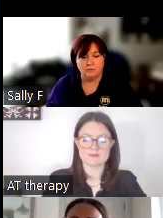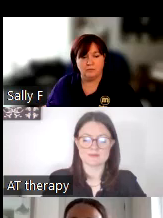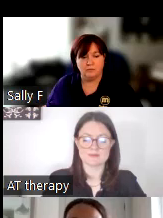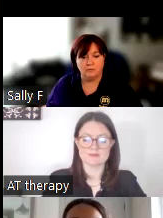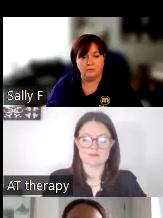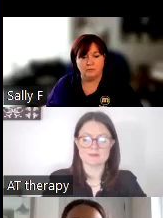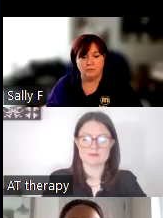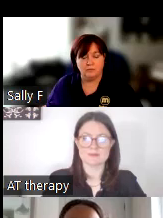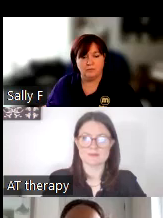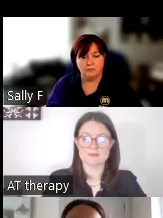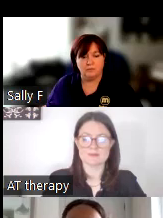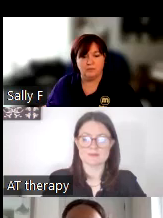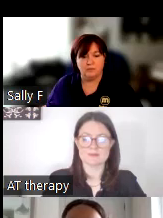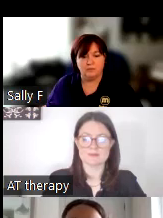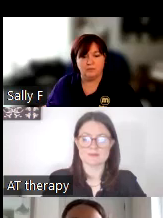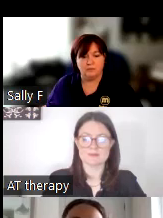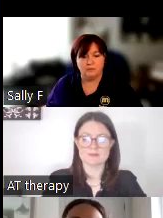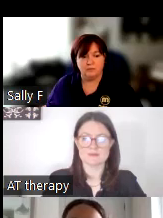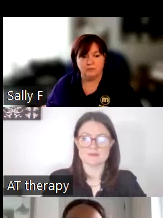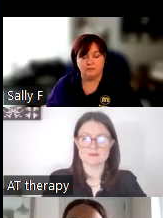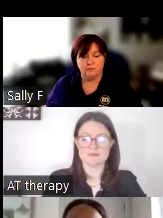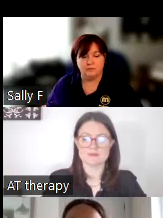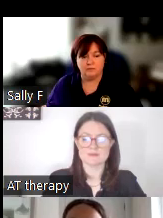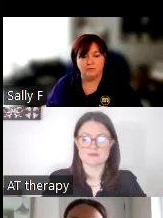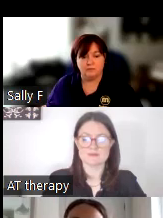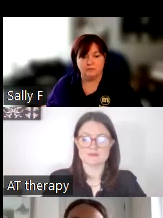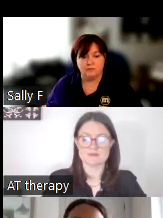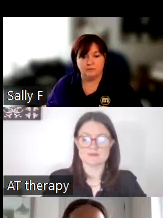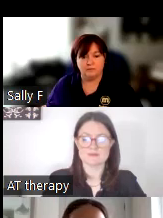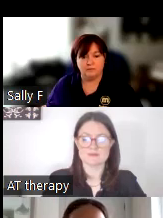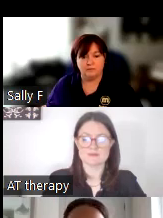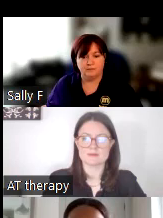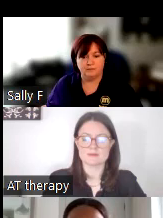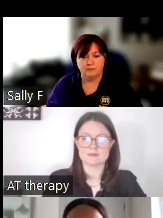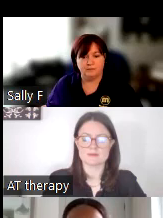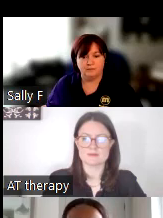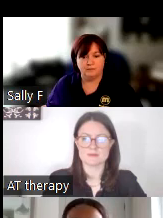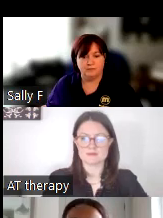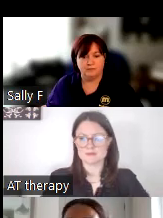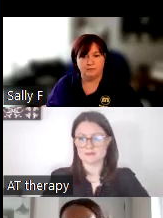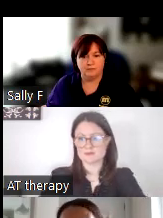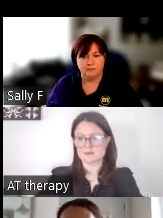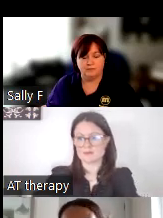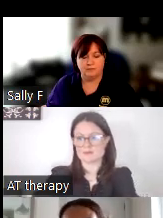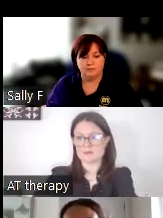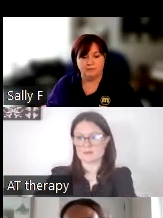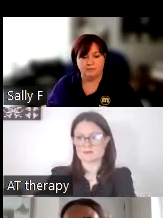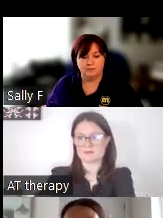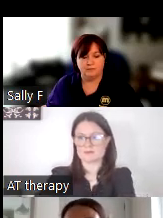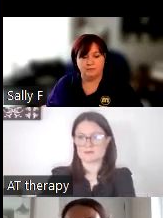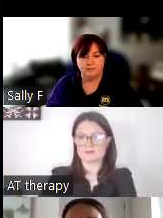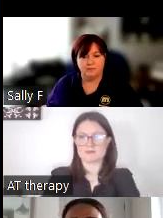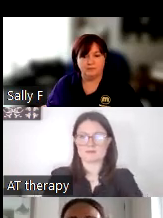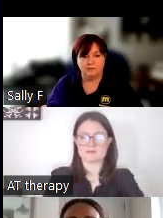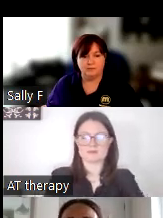course, which is called Makaton Signing for Babies and Families. So it's 6 sessions, and the sessions are play-based, and you take the baby along